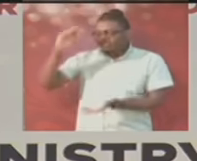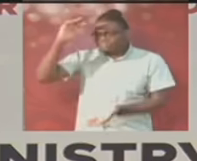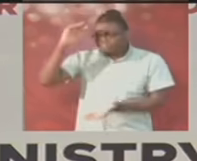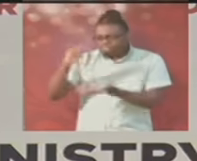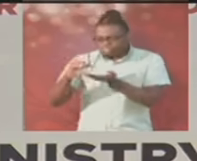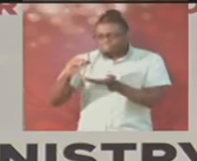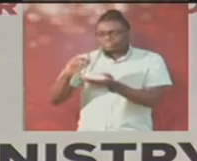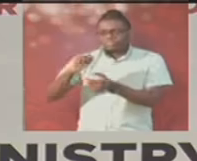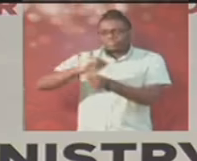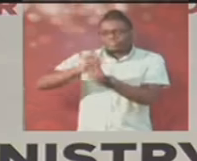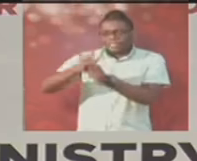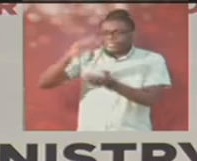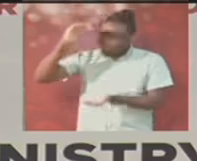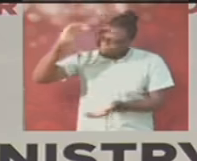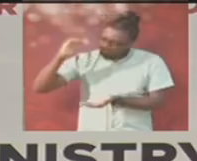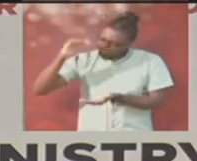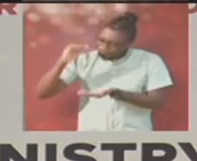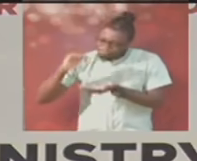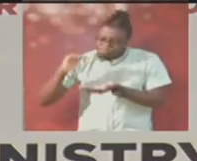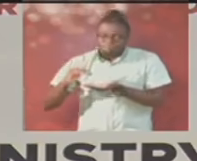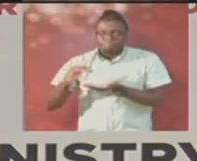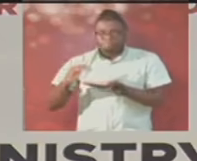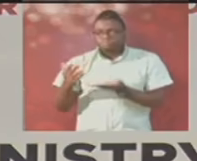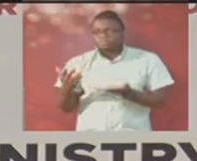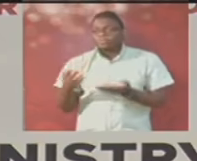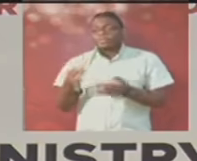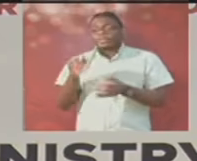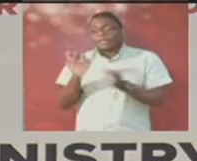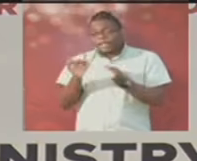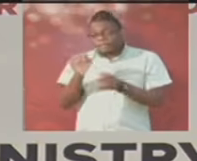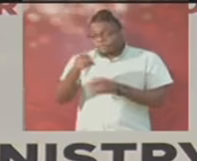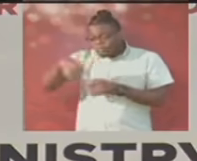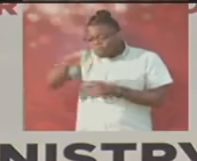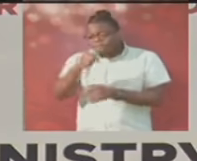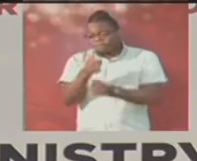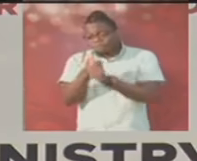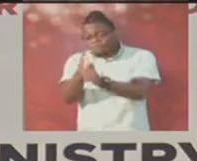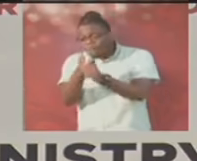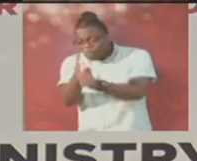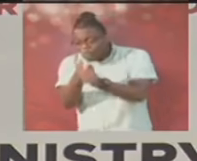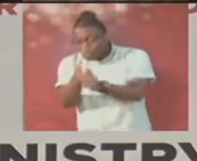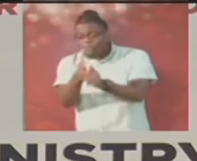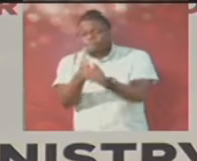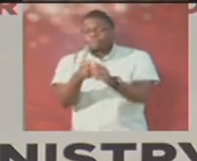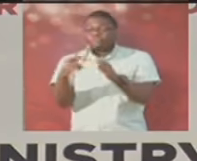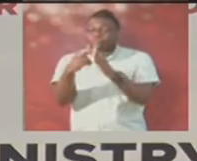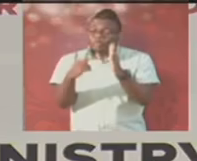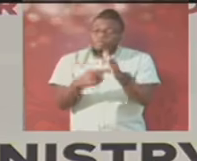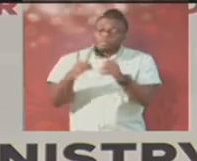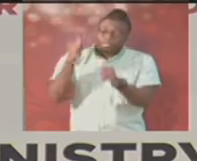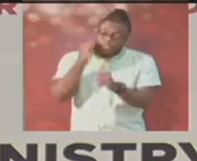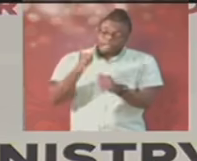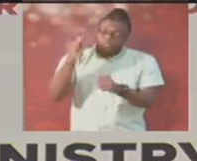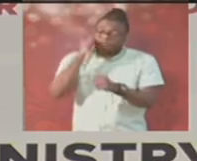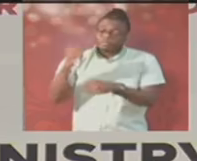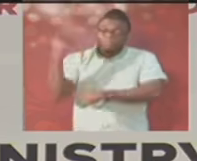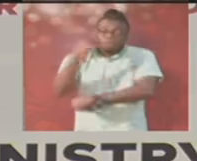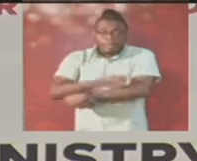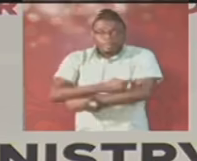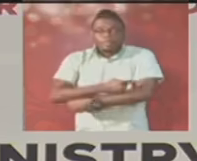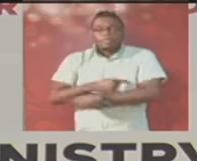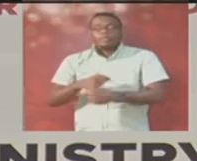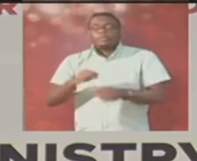practice these measures daily and continue to be your brother's keepers, we will overcome this war